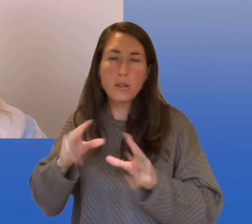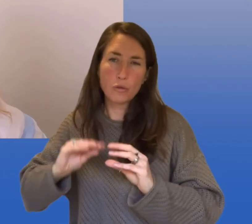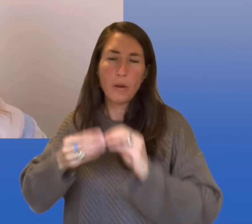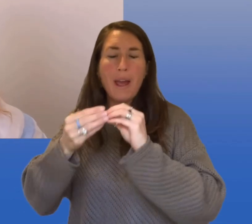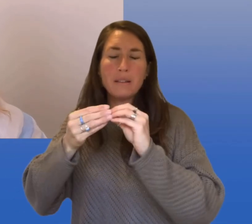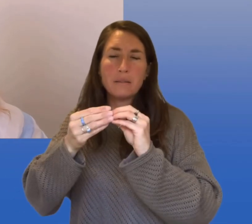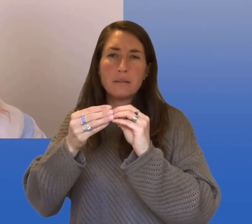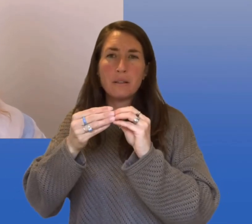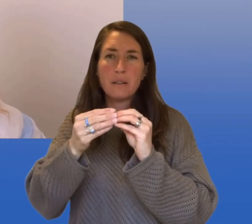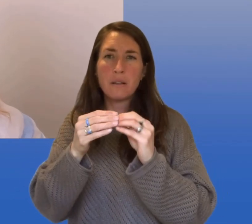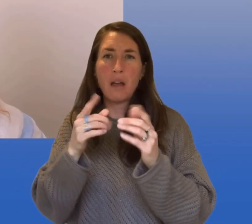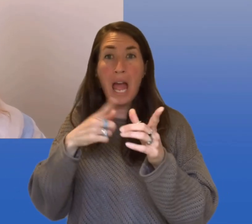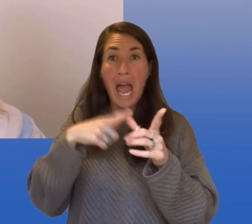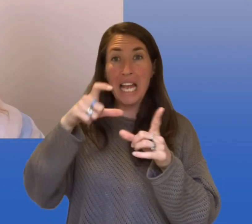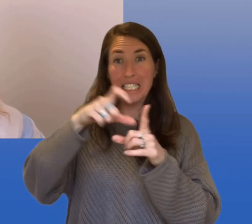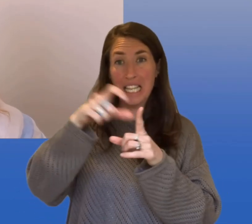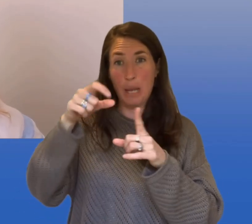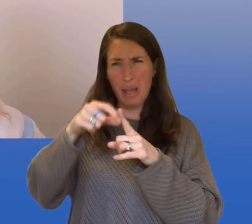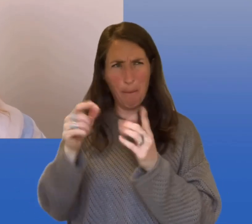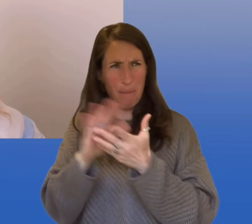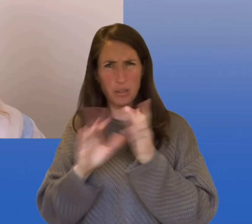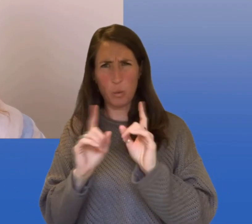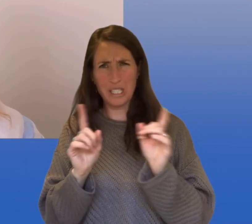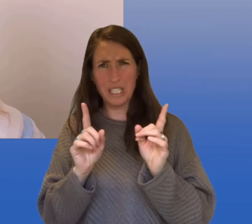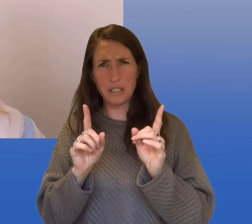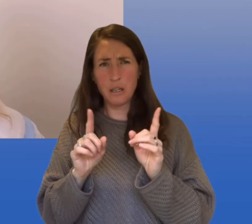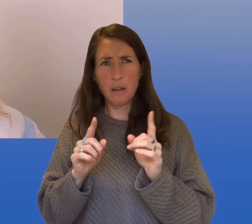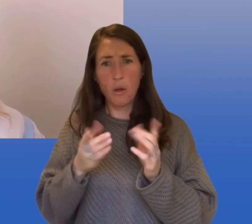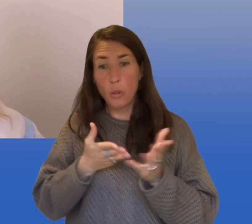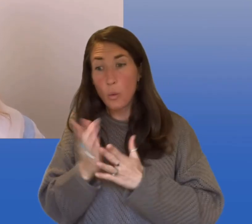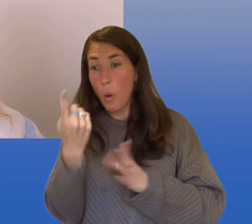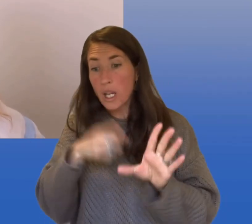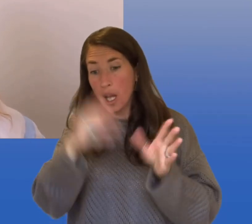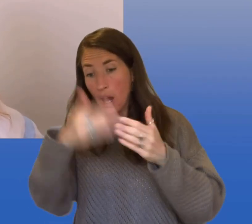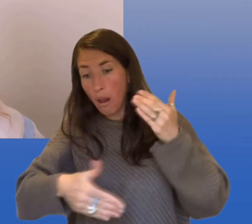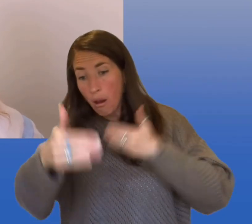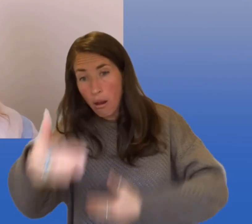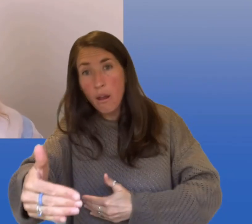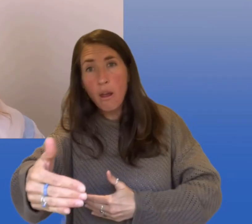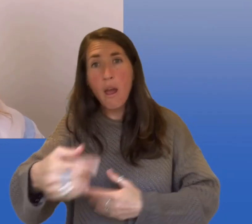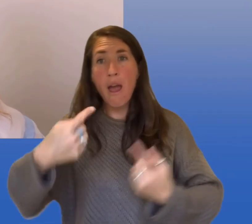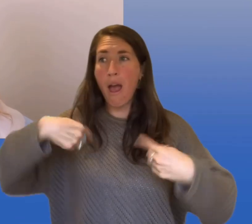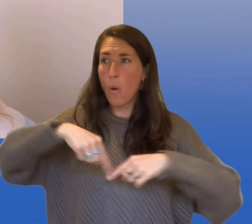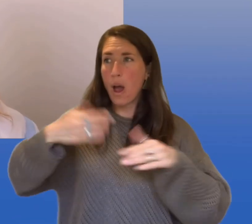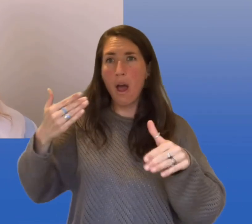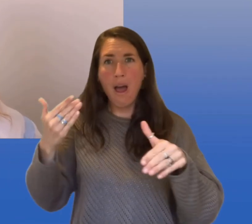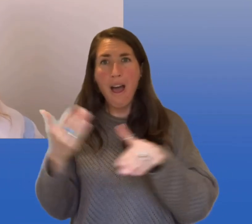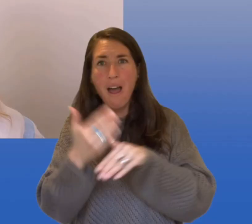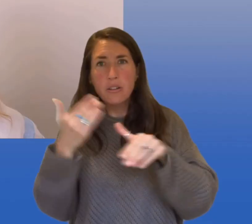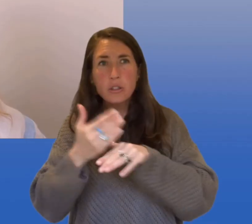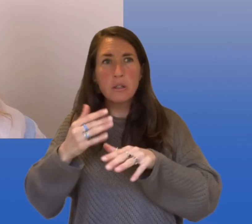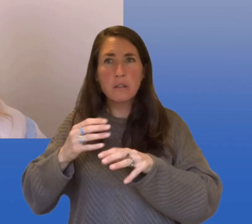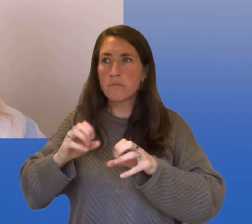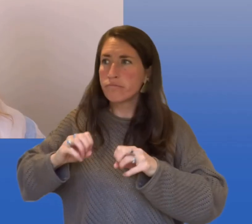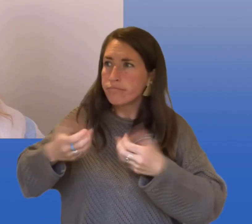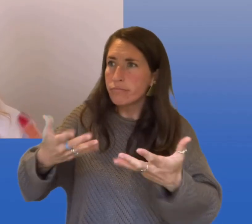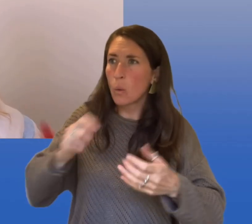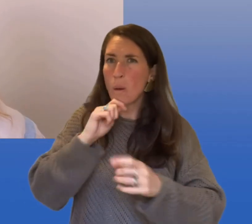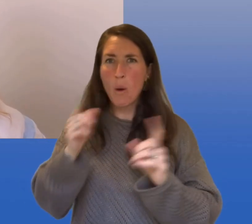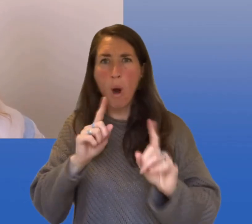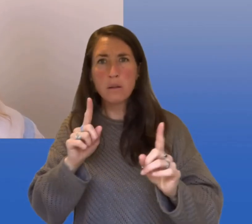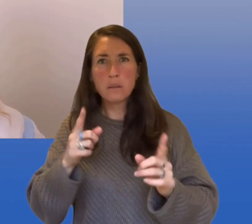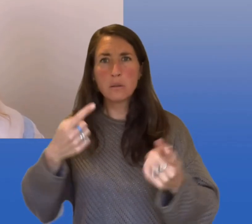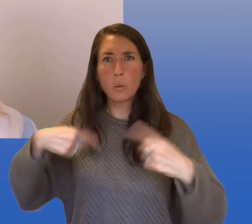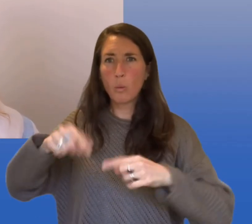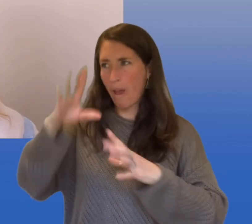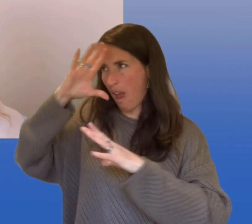essentially us laying out what activity we think we will deliver over the course of a year. It's our contract with the Scottish Government where we say, this